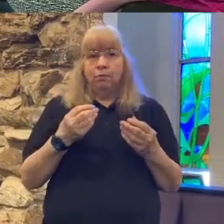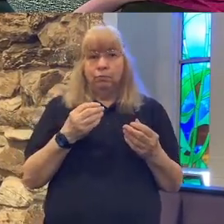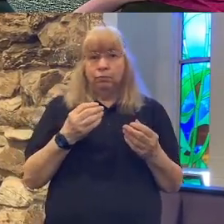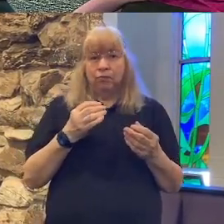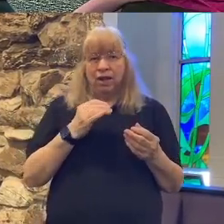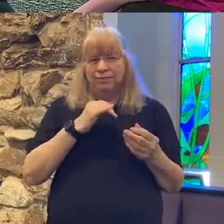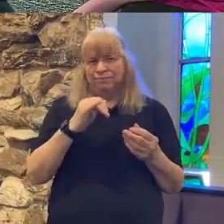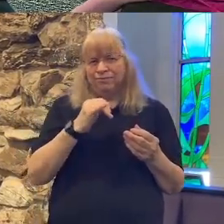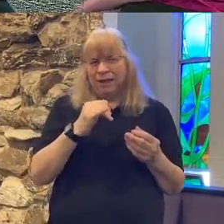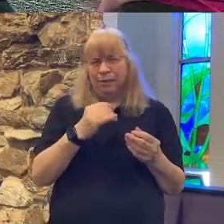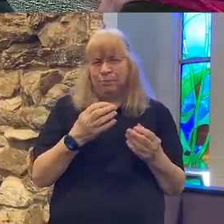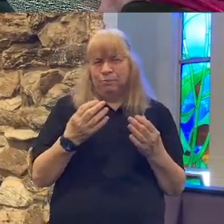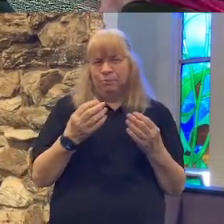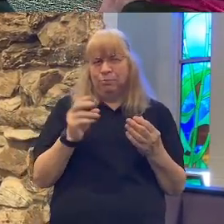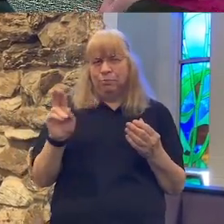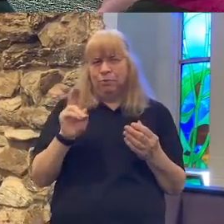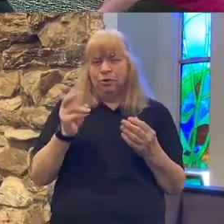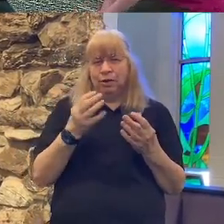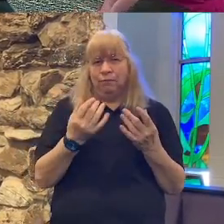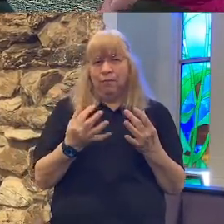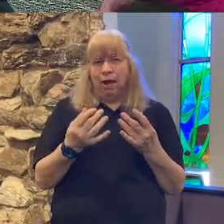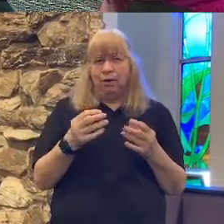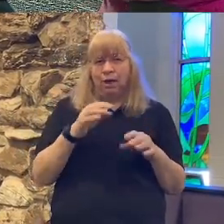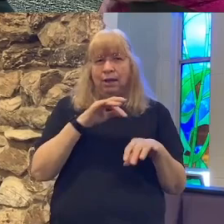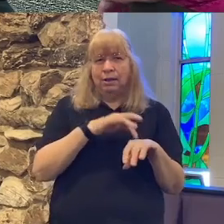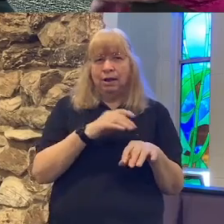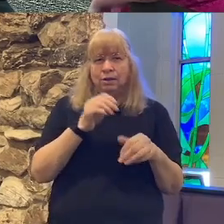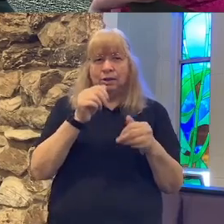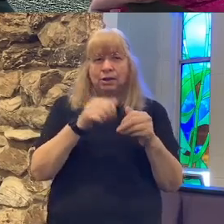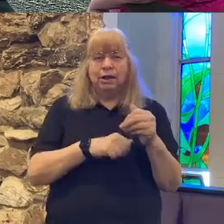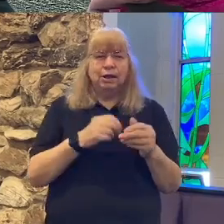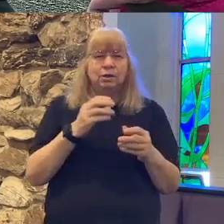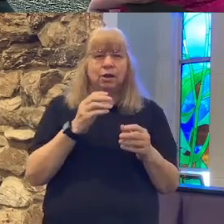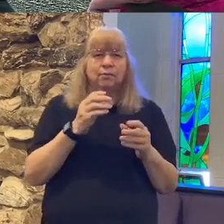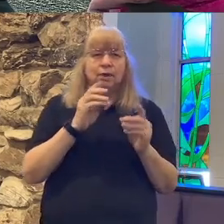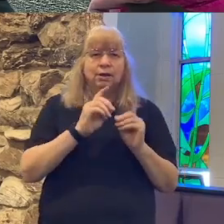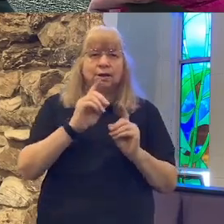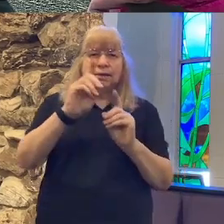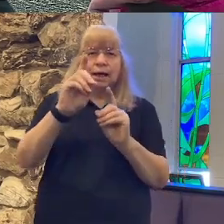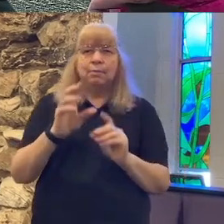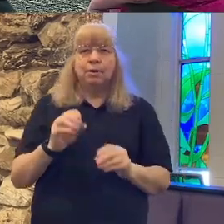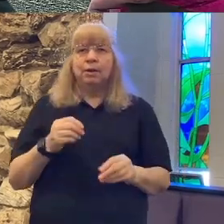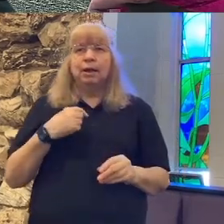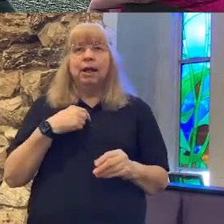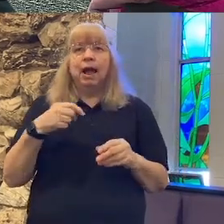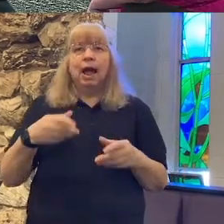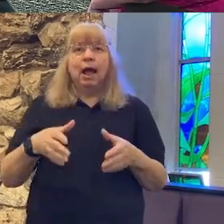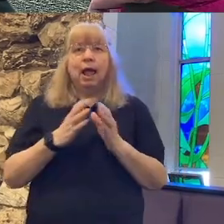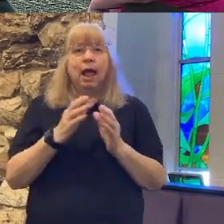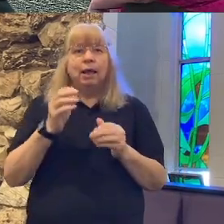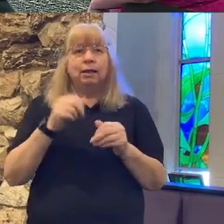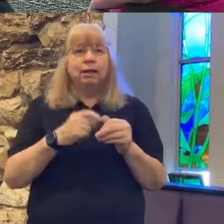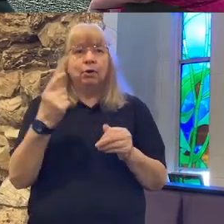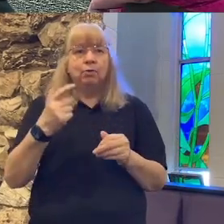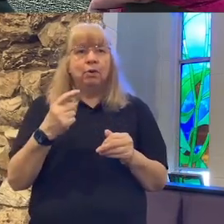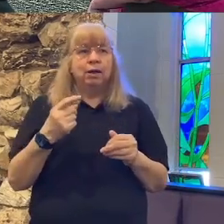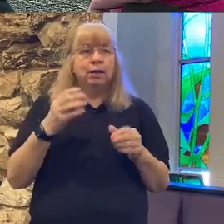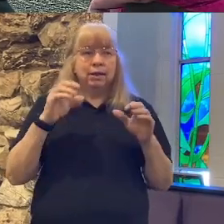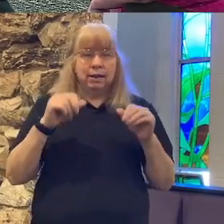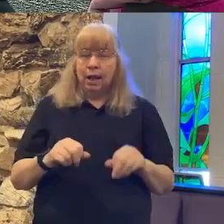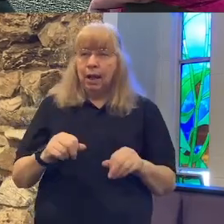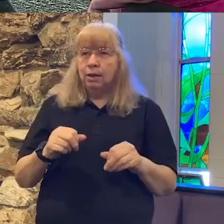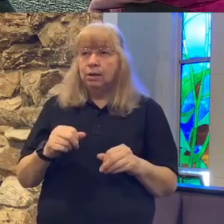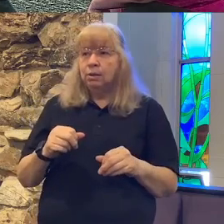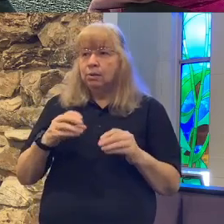fire, touches each of the disciples. Okay? I also asked everybody who could to wear red today. You know